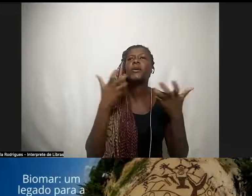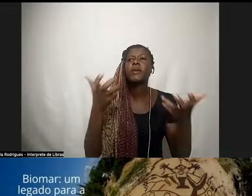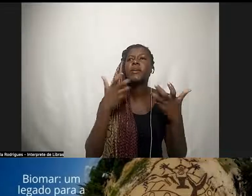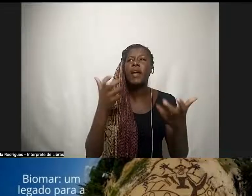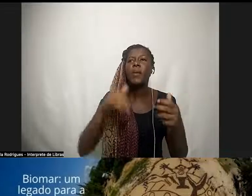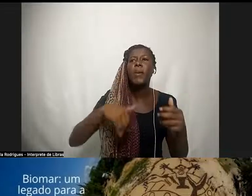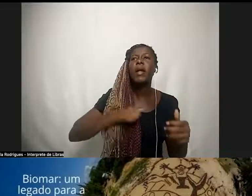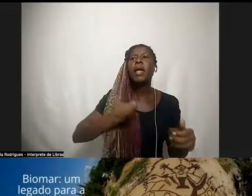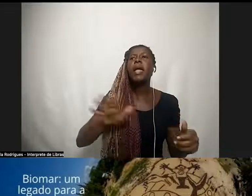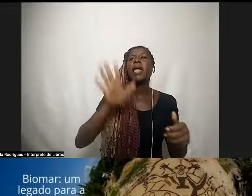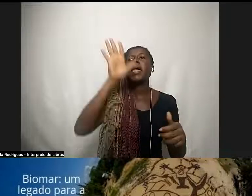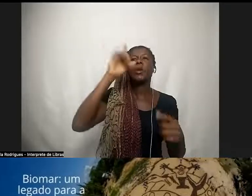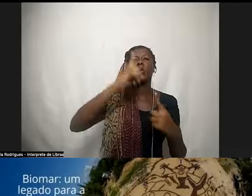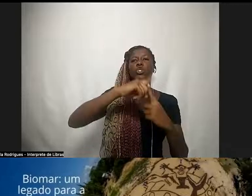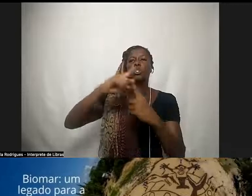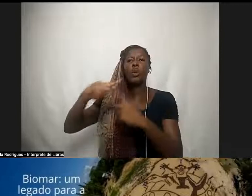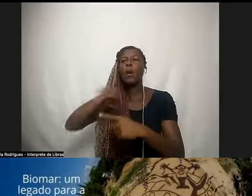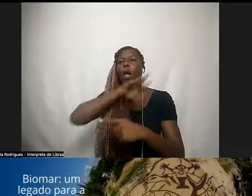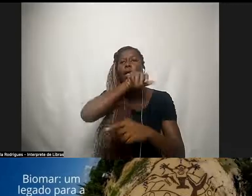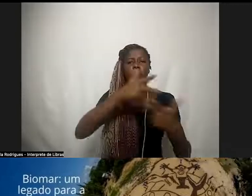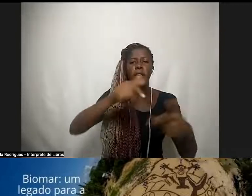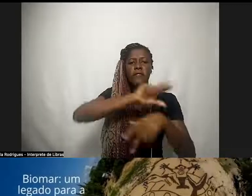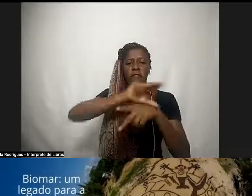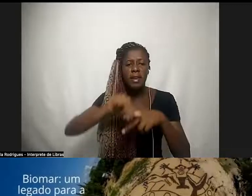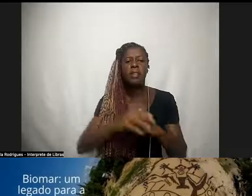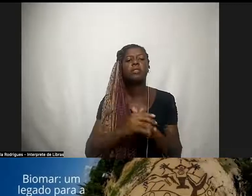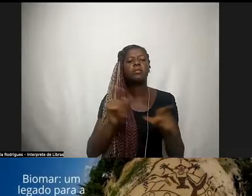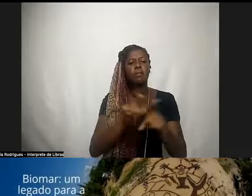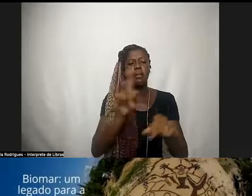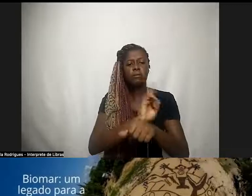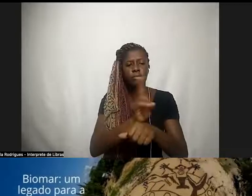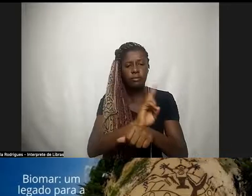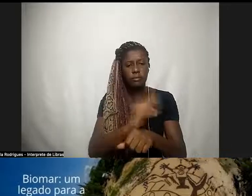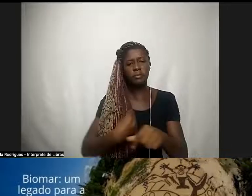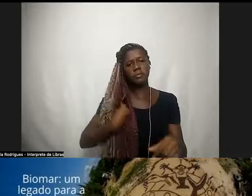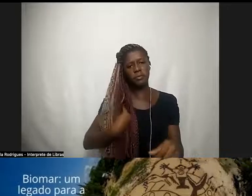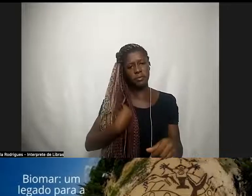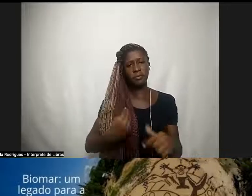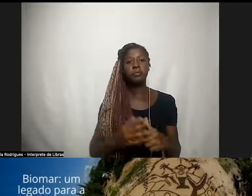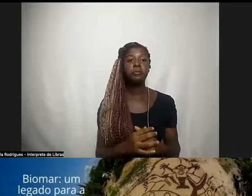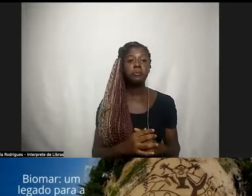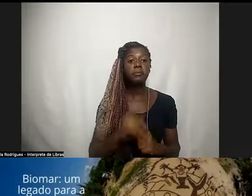people. More sustainable, rich and diverse ocean,